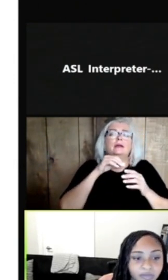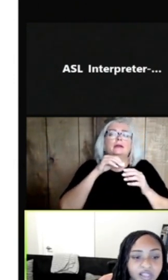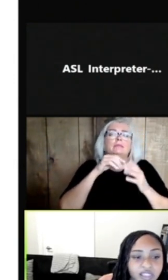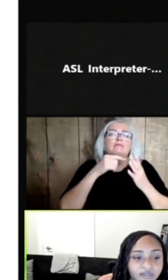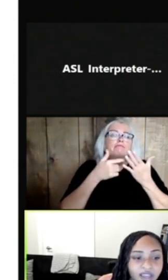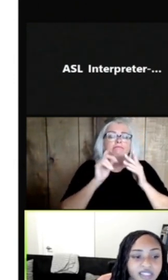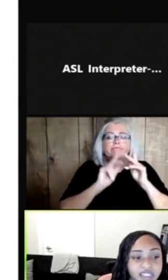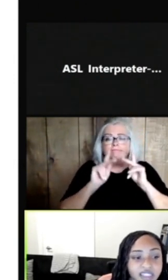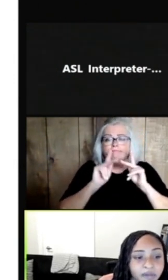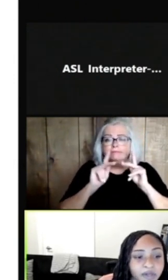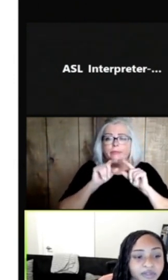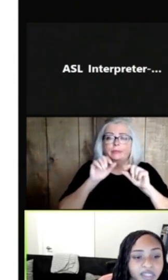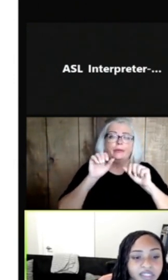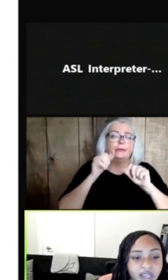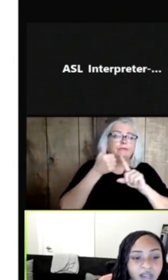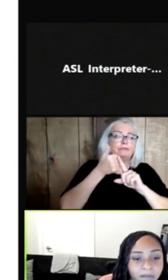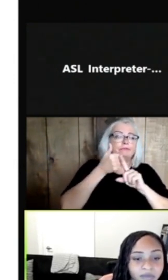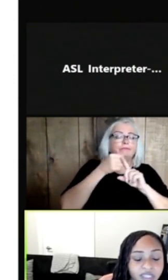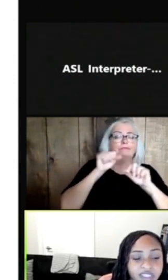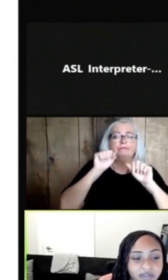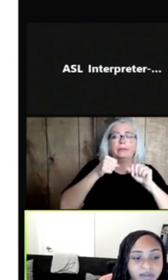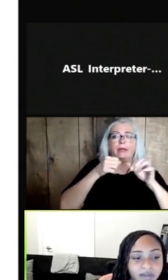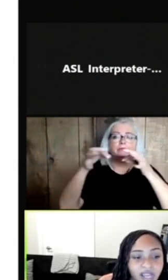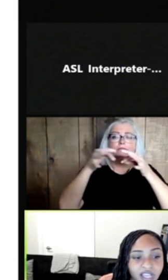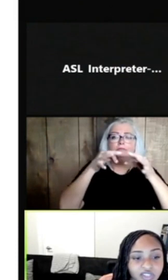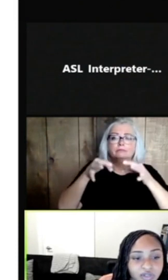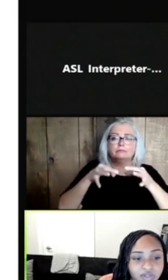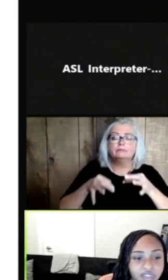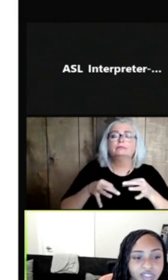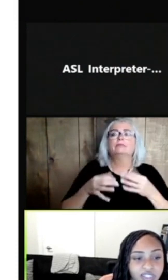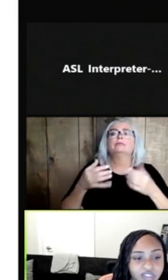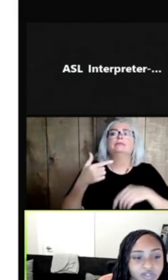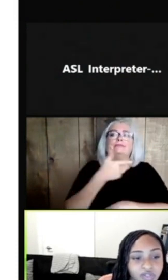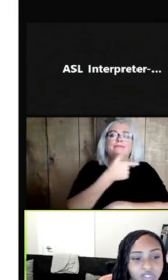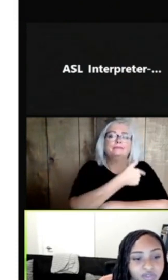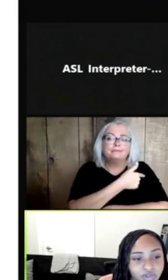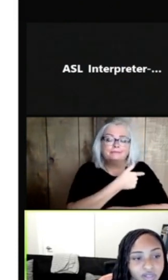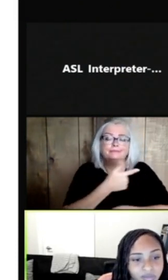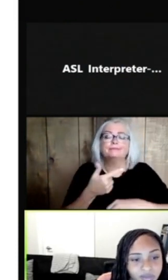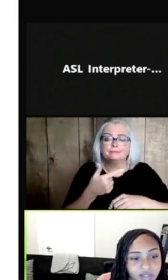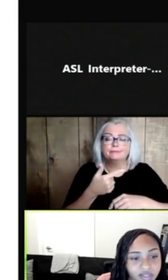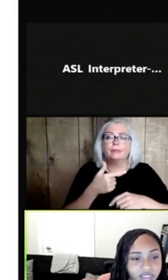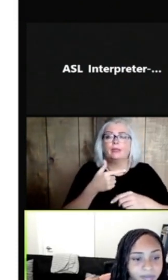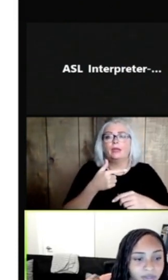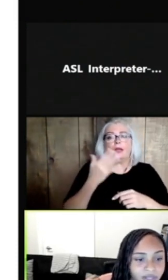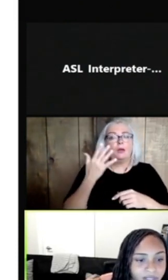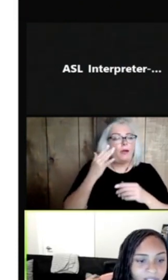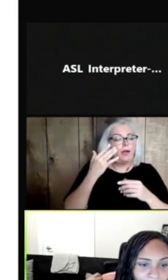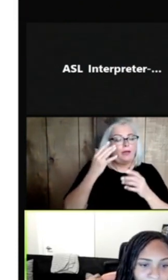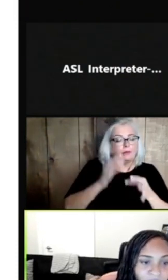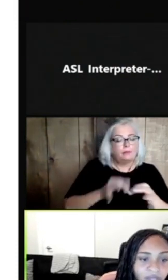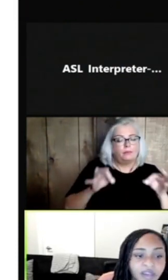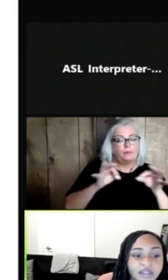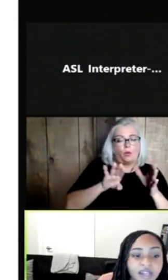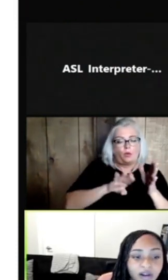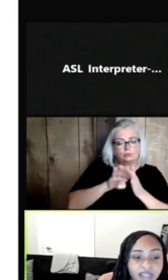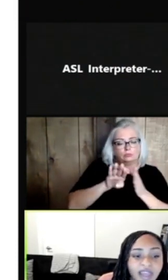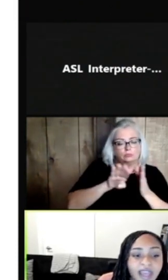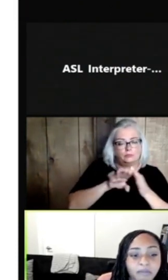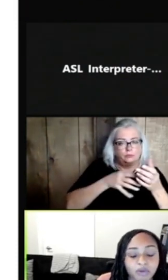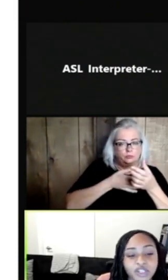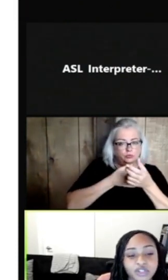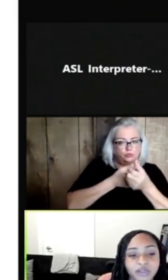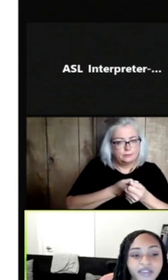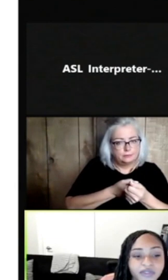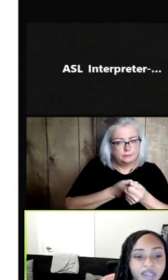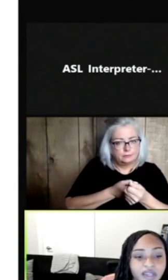sessions in regards to the vaccines and build these constitutions and institutions of trust within these communities. Not only